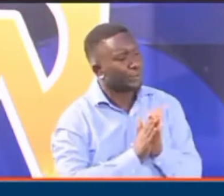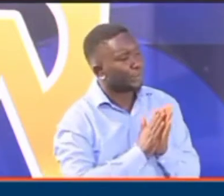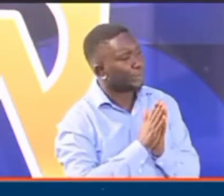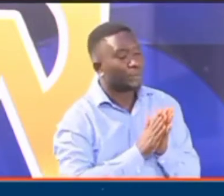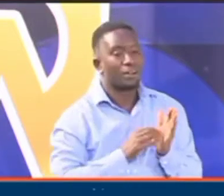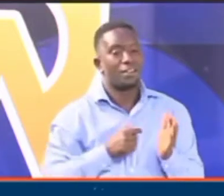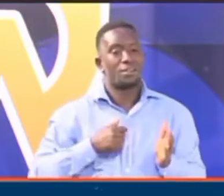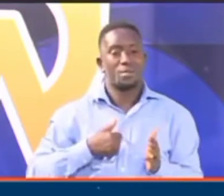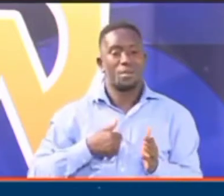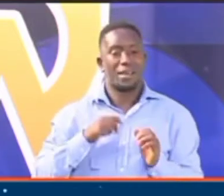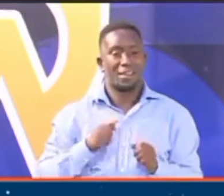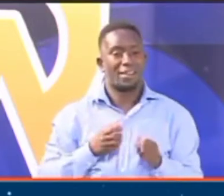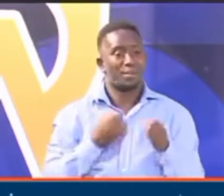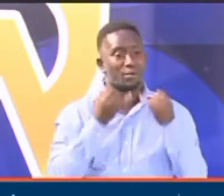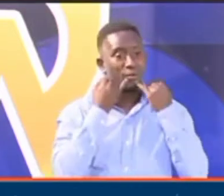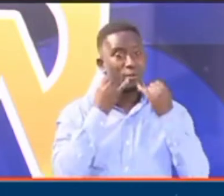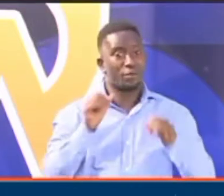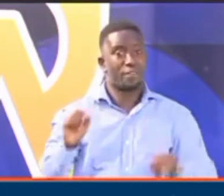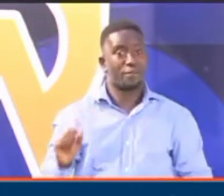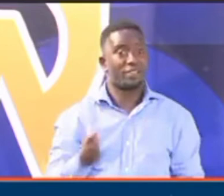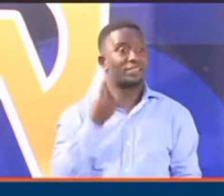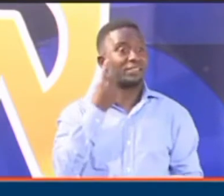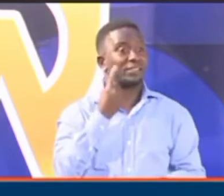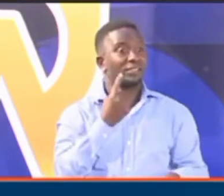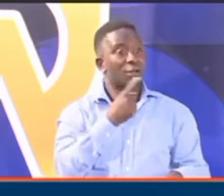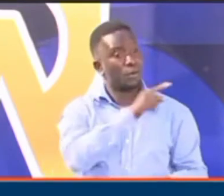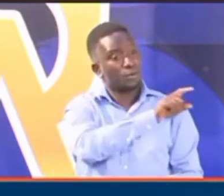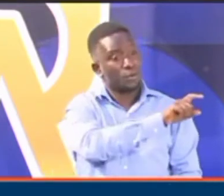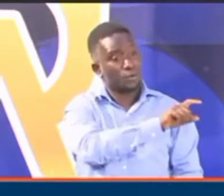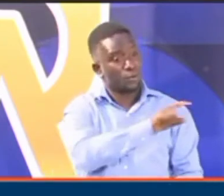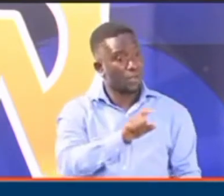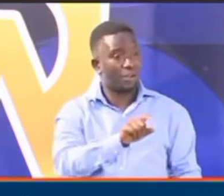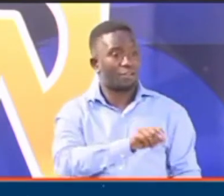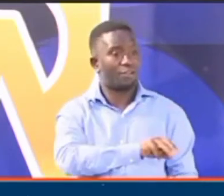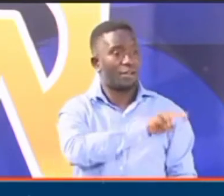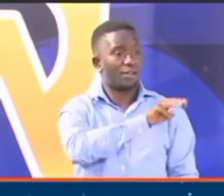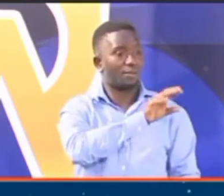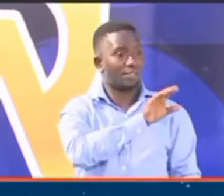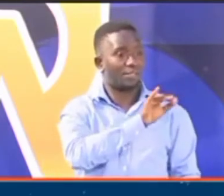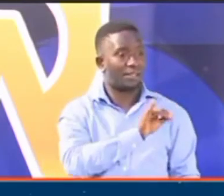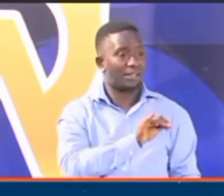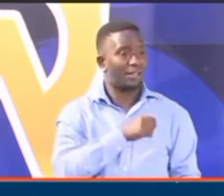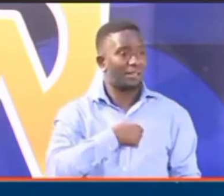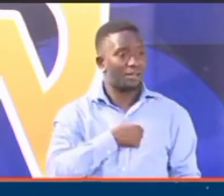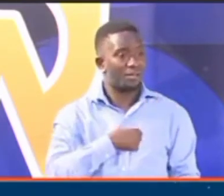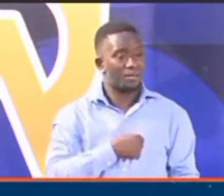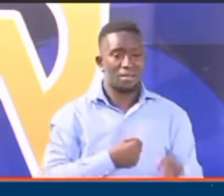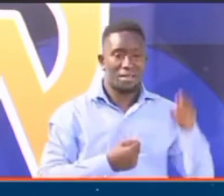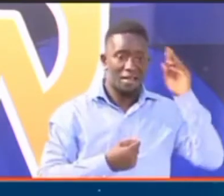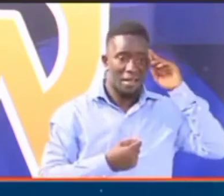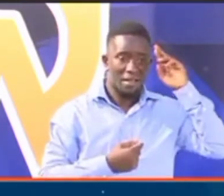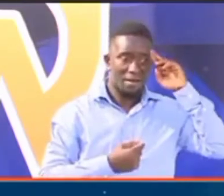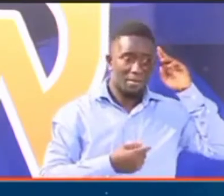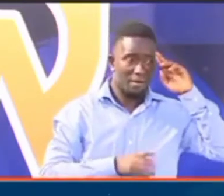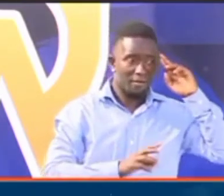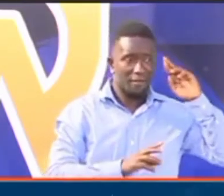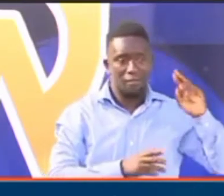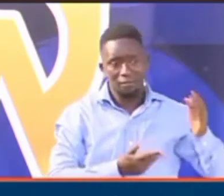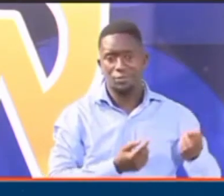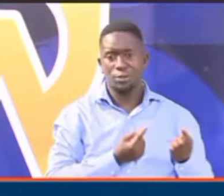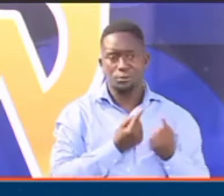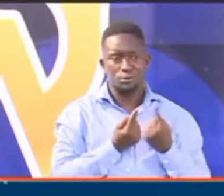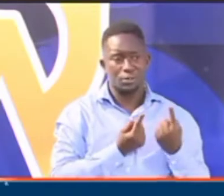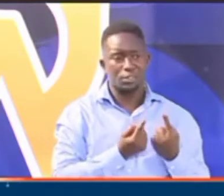correctly, for the very first week of MCI, I remember pulling my dad and begging him to drop me to the